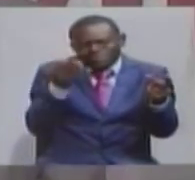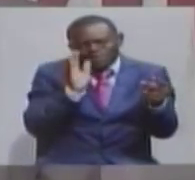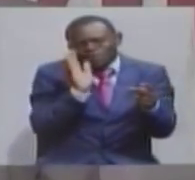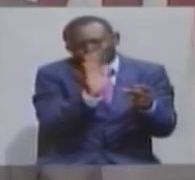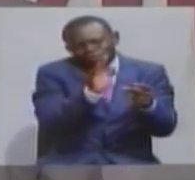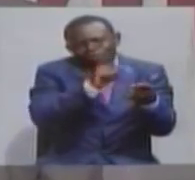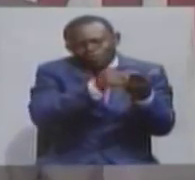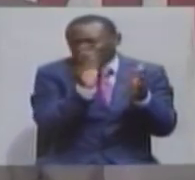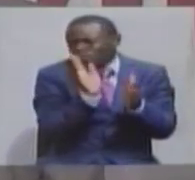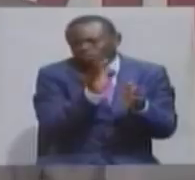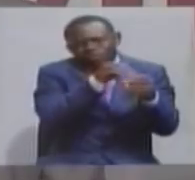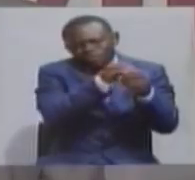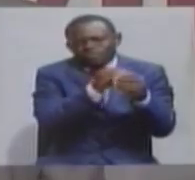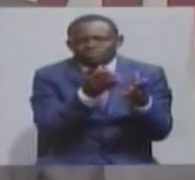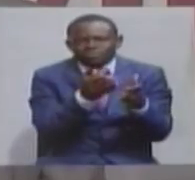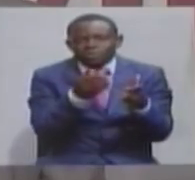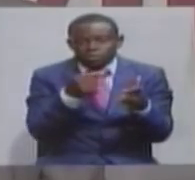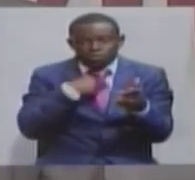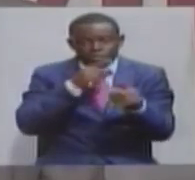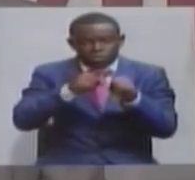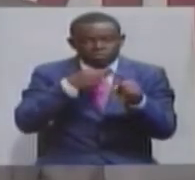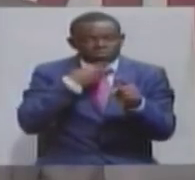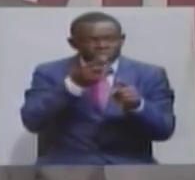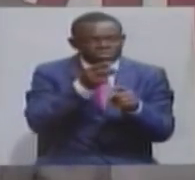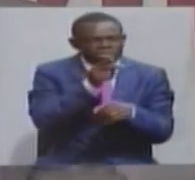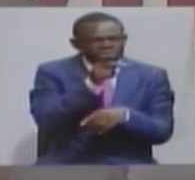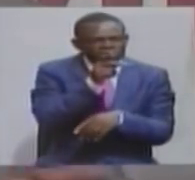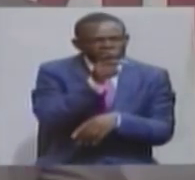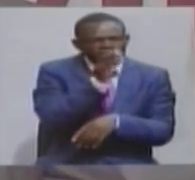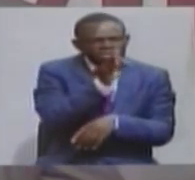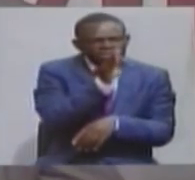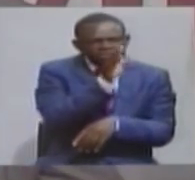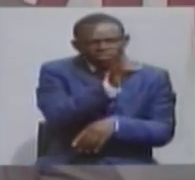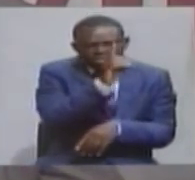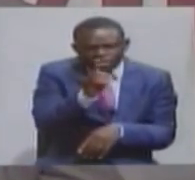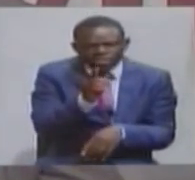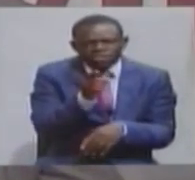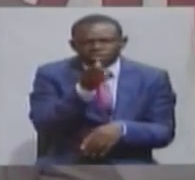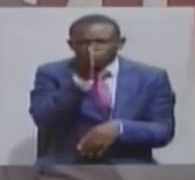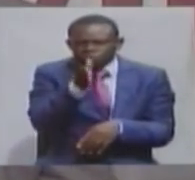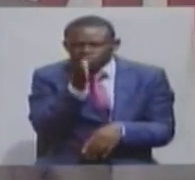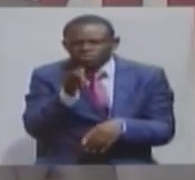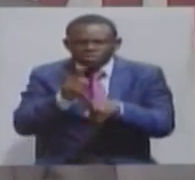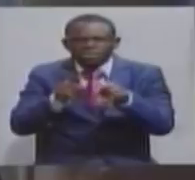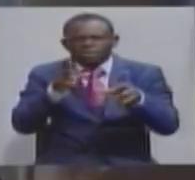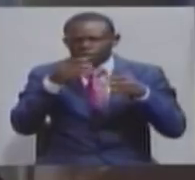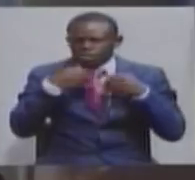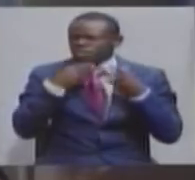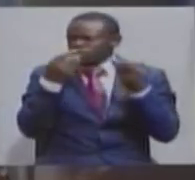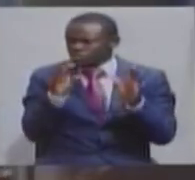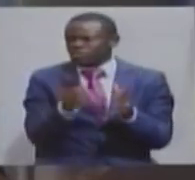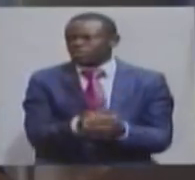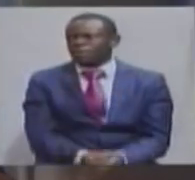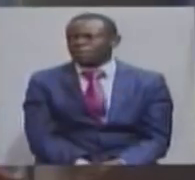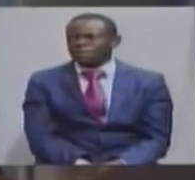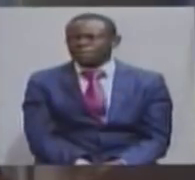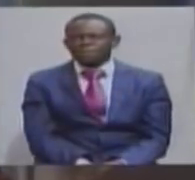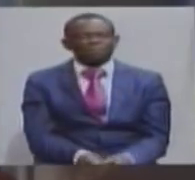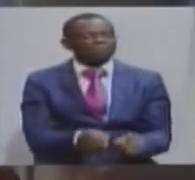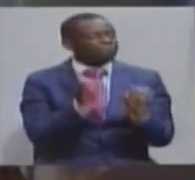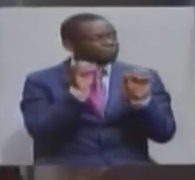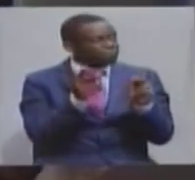a forum for political parties that don't have presence in Parliament. They also agreed. And you're happy with that? Now, after the roadmap, after this roadmap